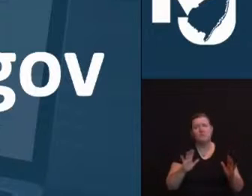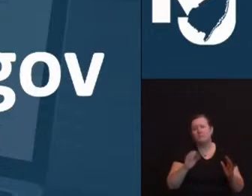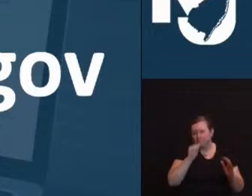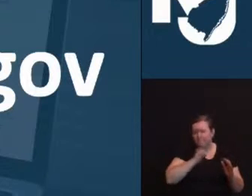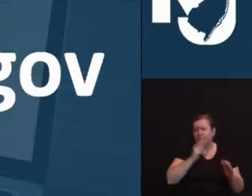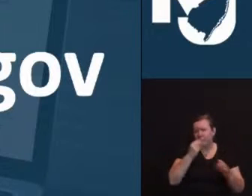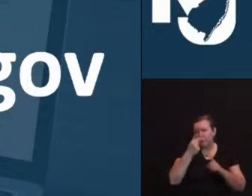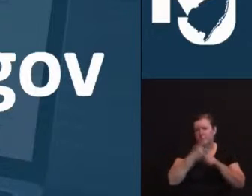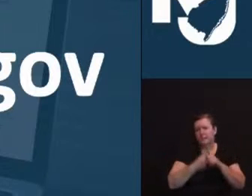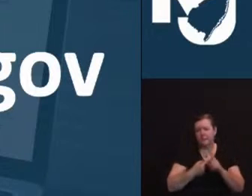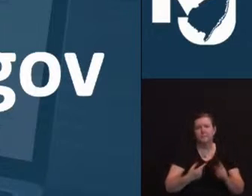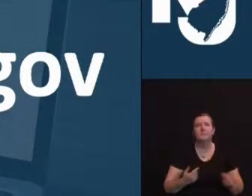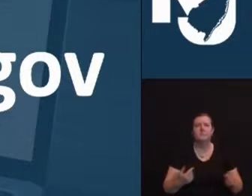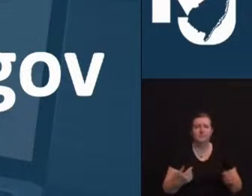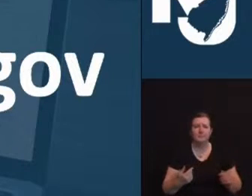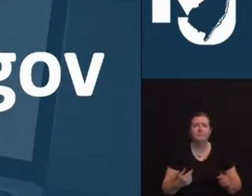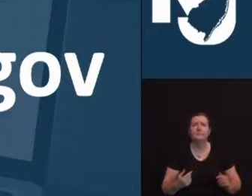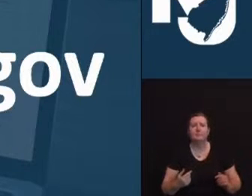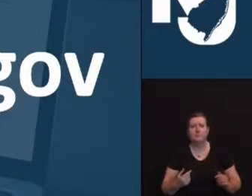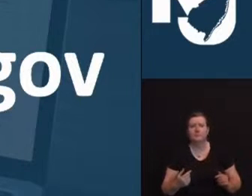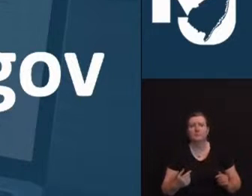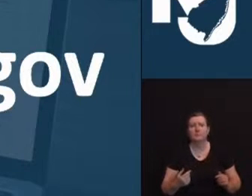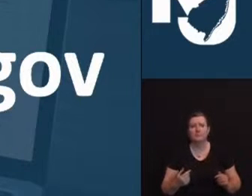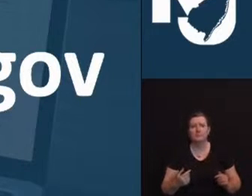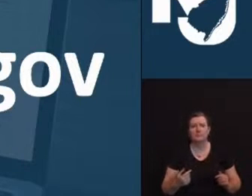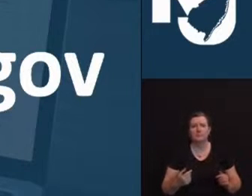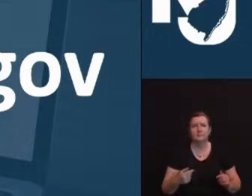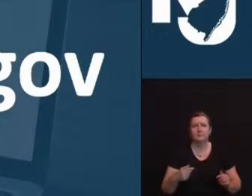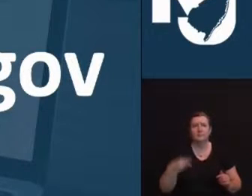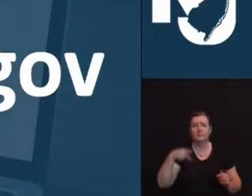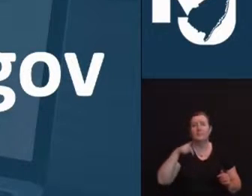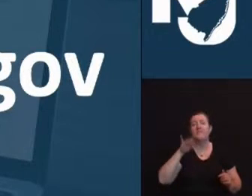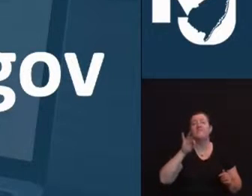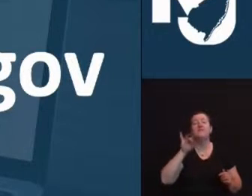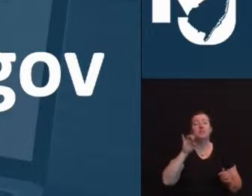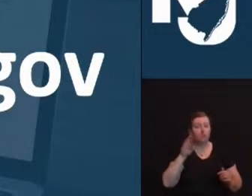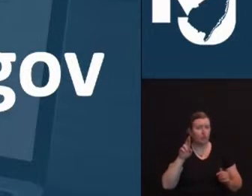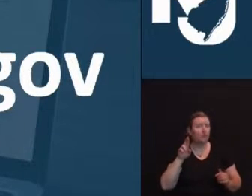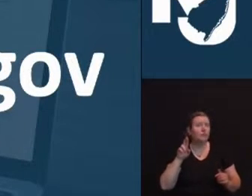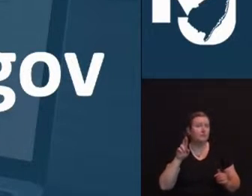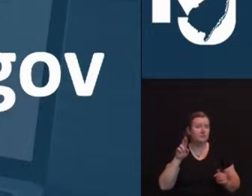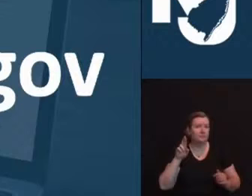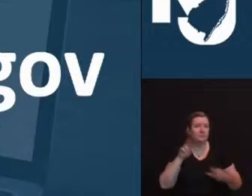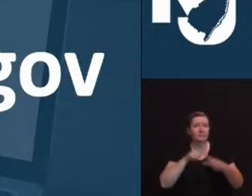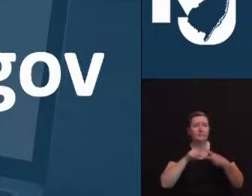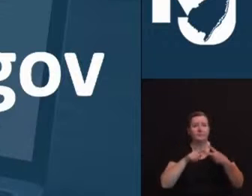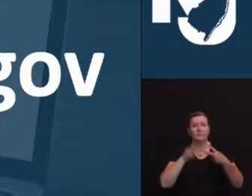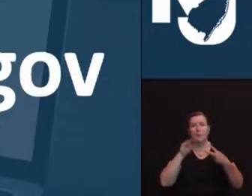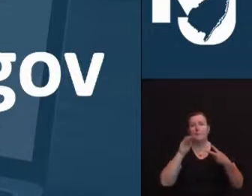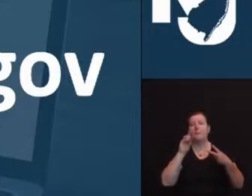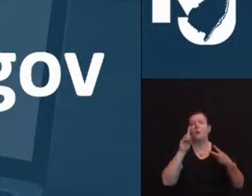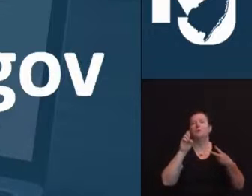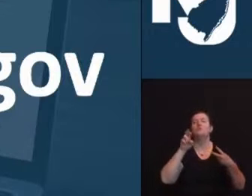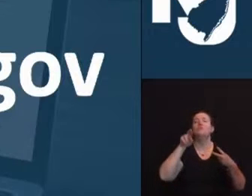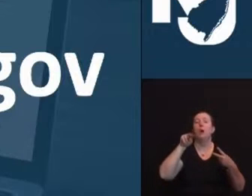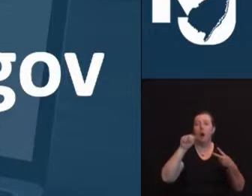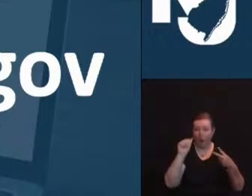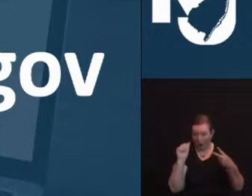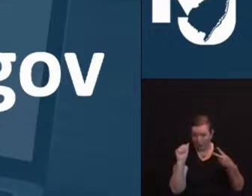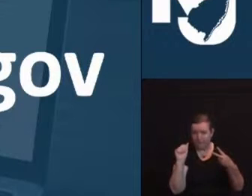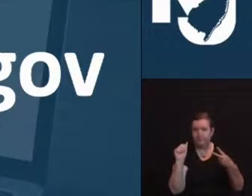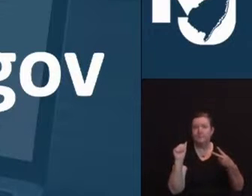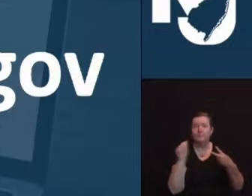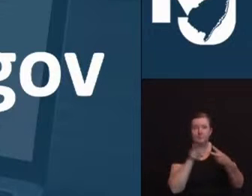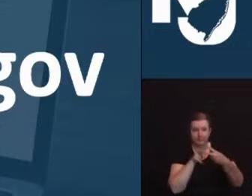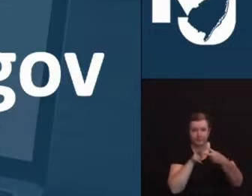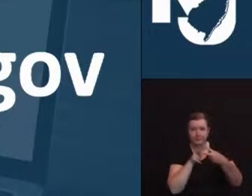there are promising candidates from both Pfizer and Moderna, Moderna's announcement today was really positive and striking. I went back and